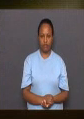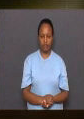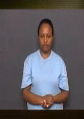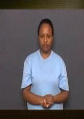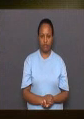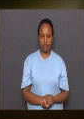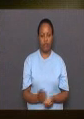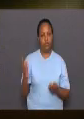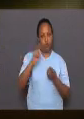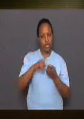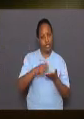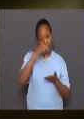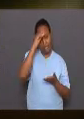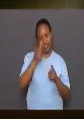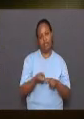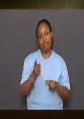Let's get back to our lesson.